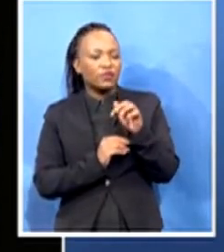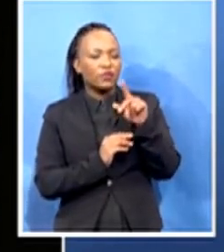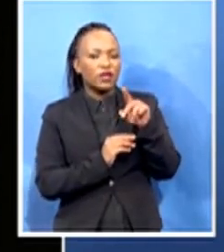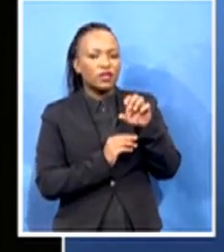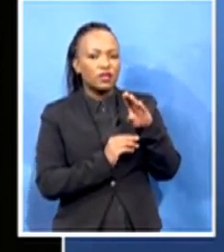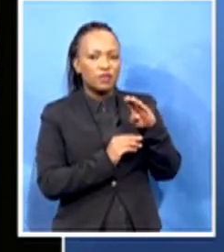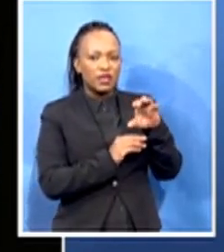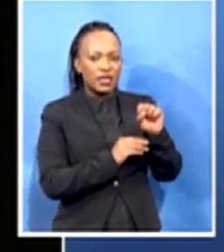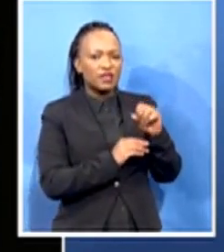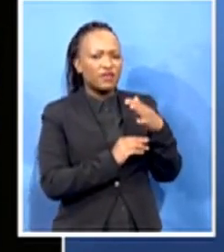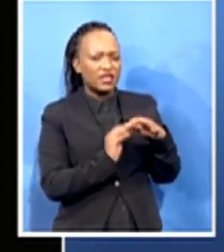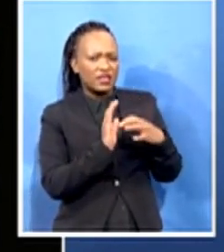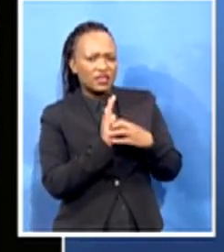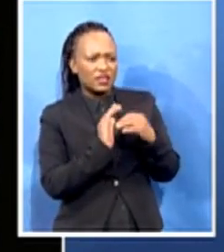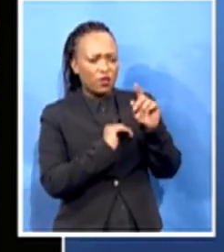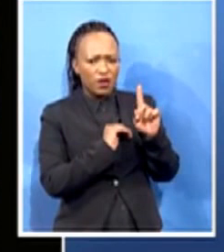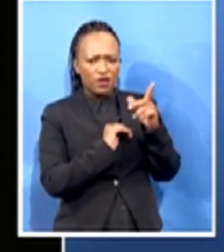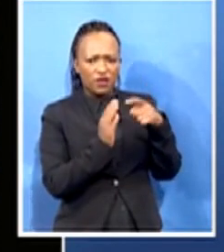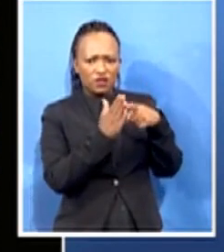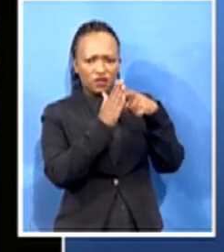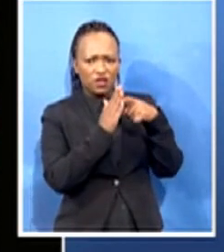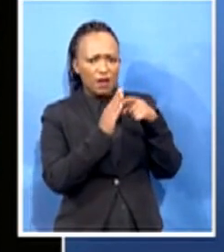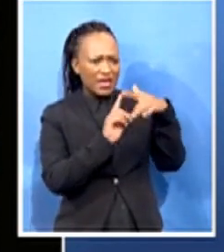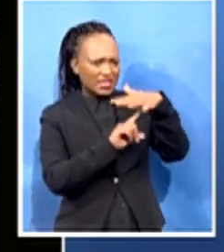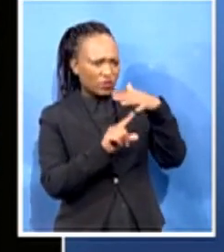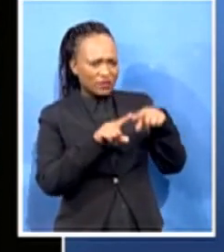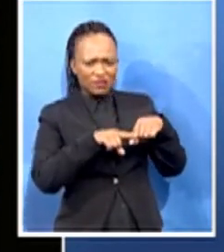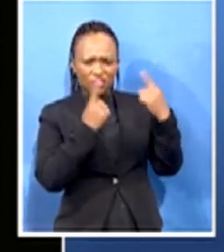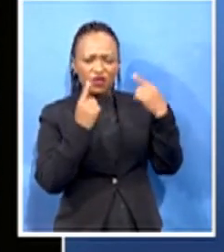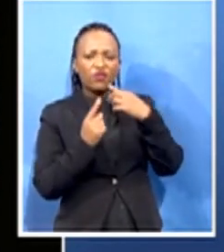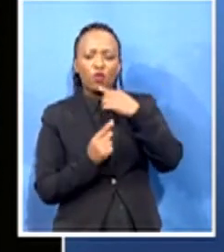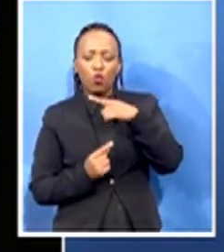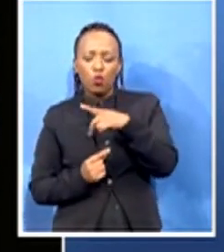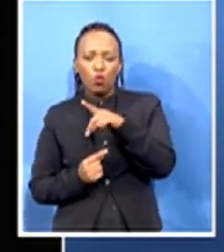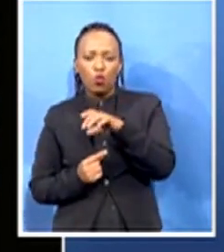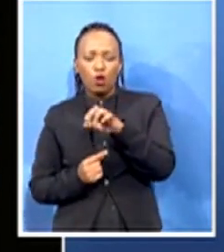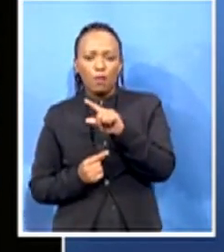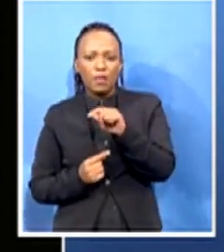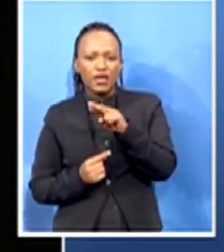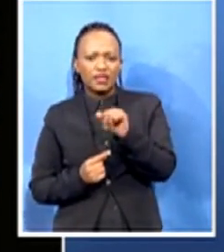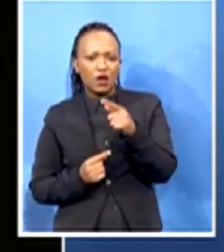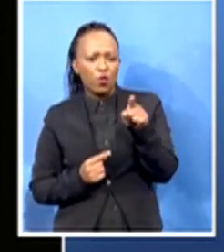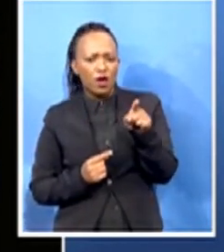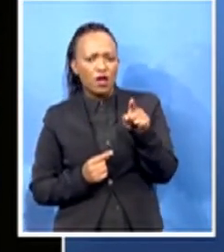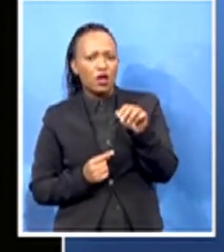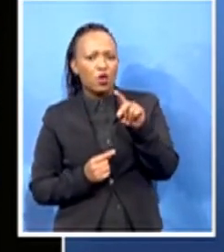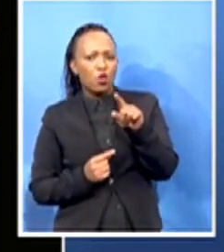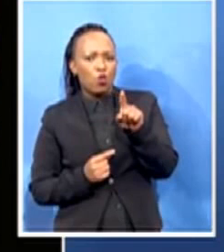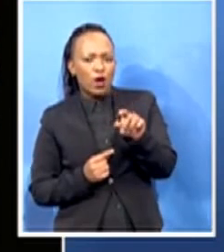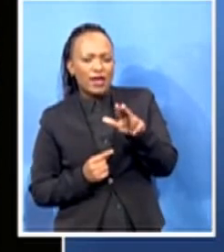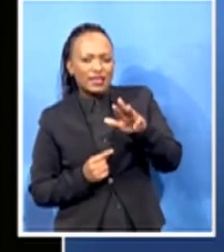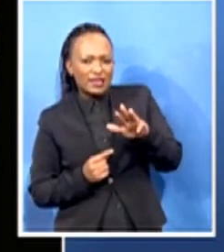the same situation as Petra, but they issued Section 189. I've got two Section 189 of their two operations